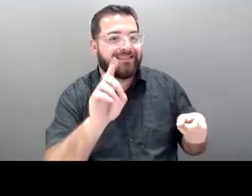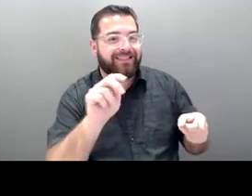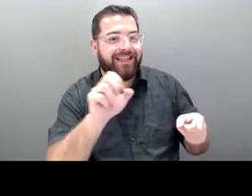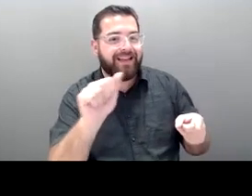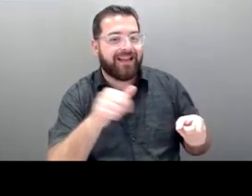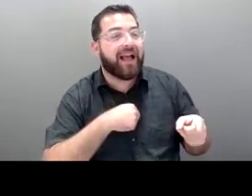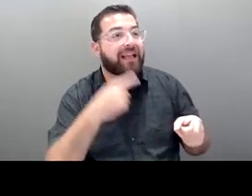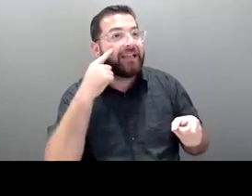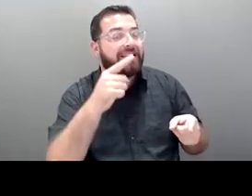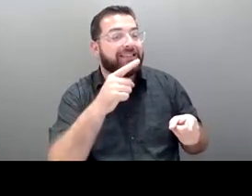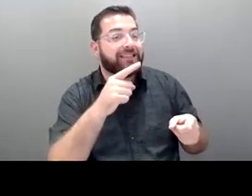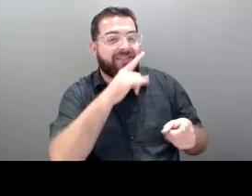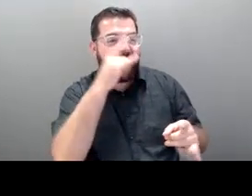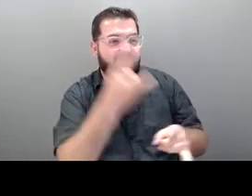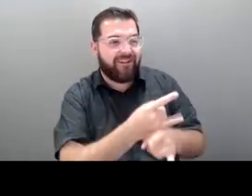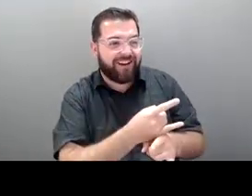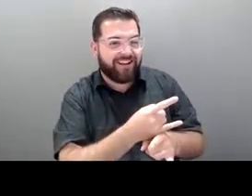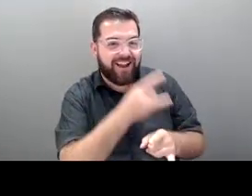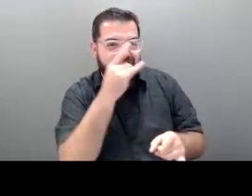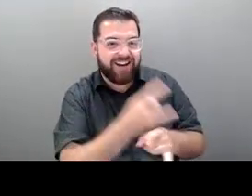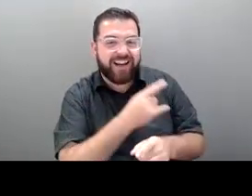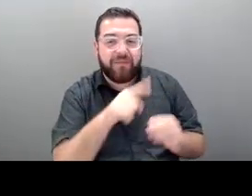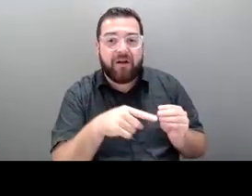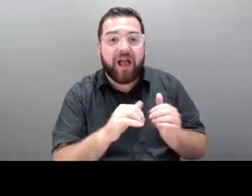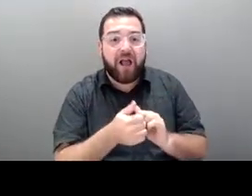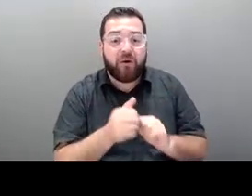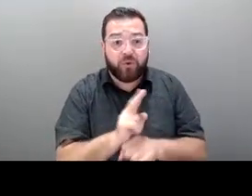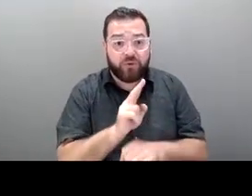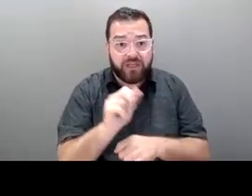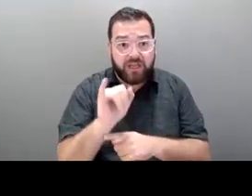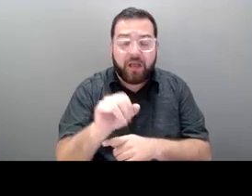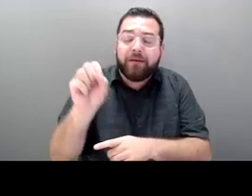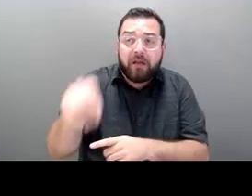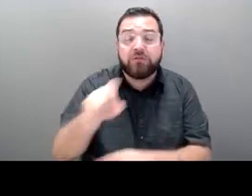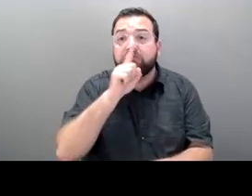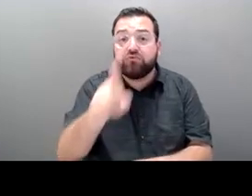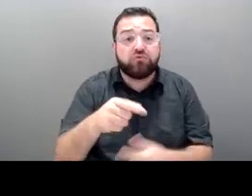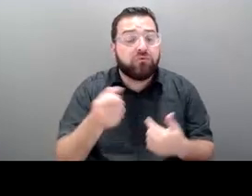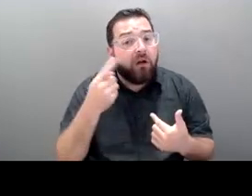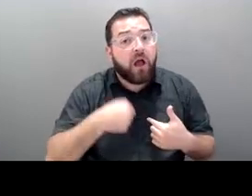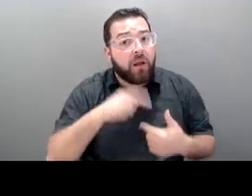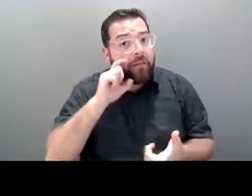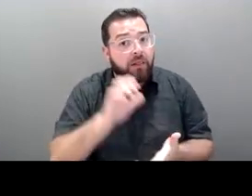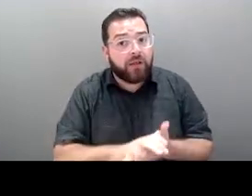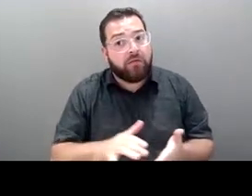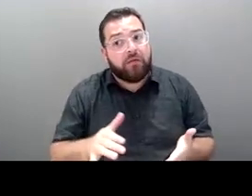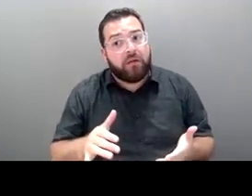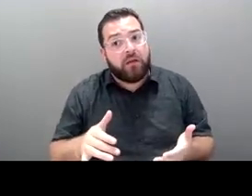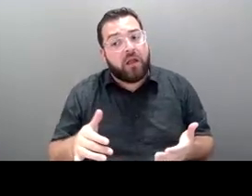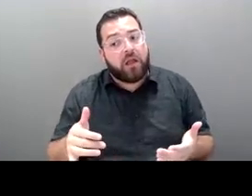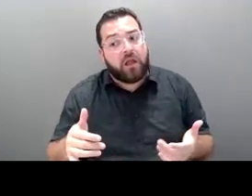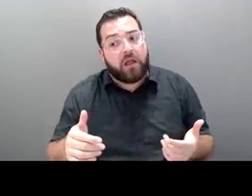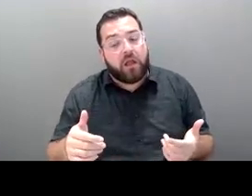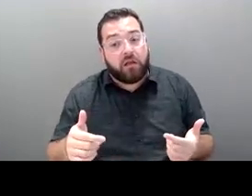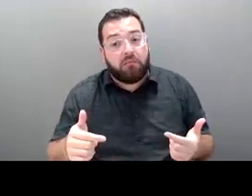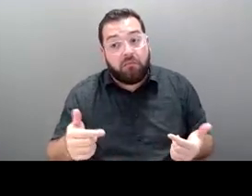like the usage of AI, I mean, yes, it's true. I mean, I believe that I absolutely could